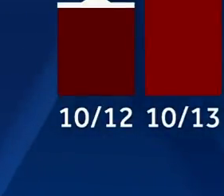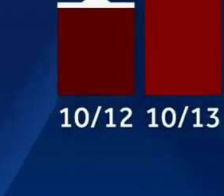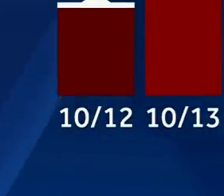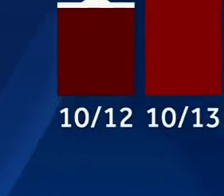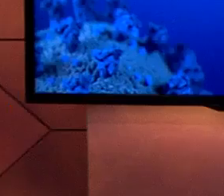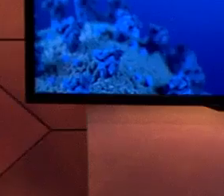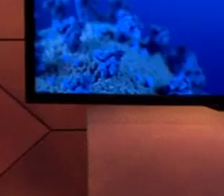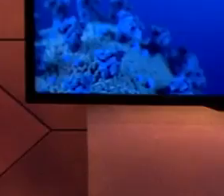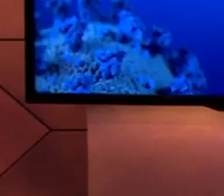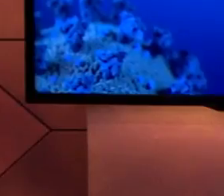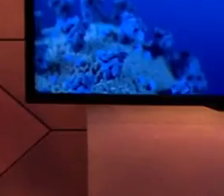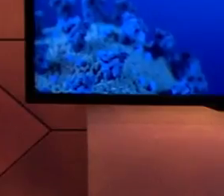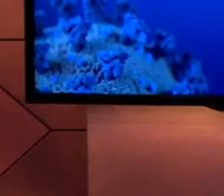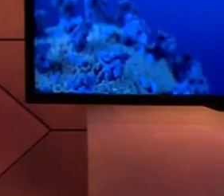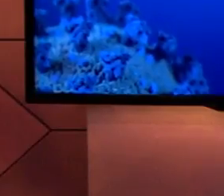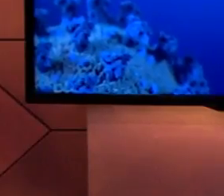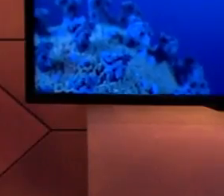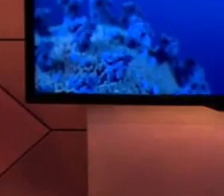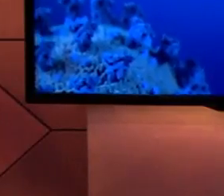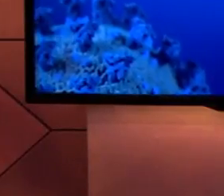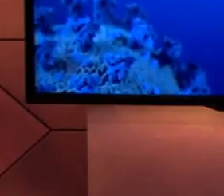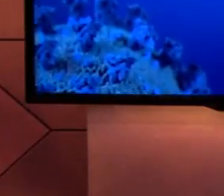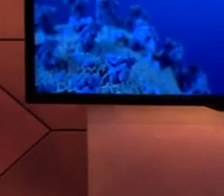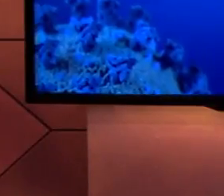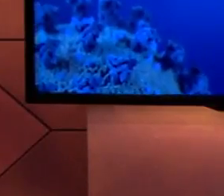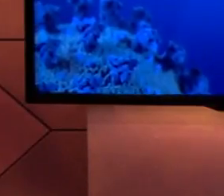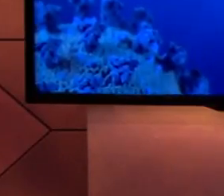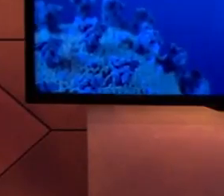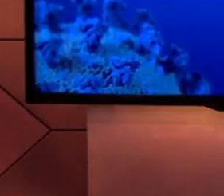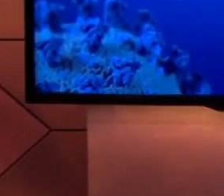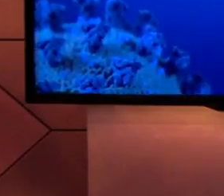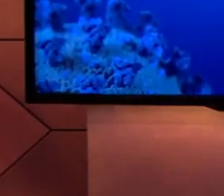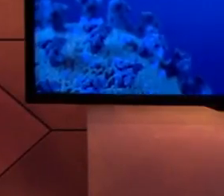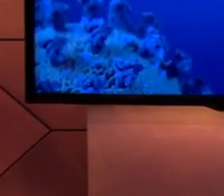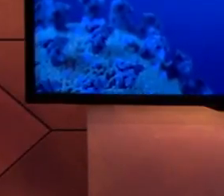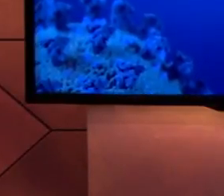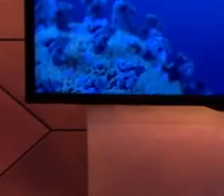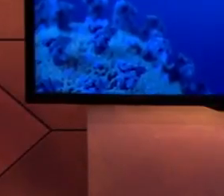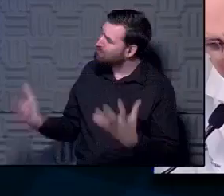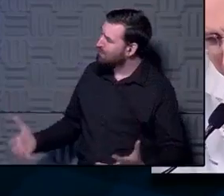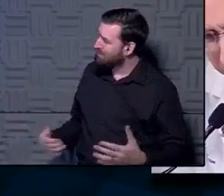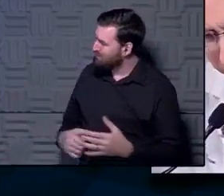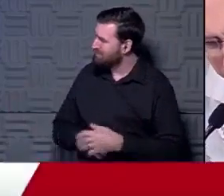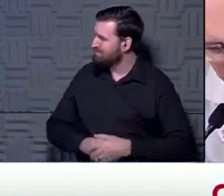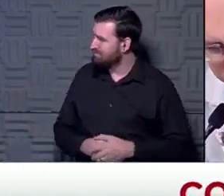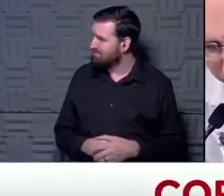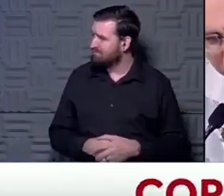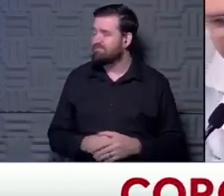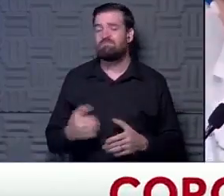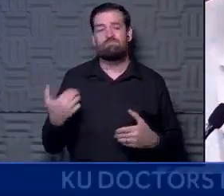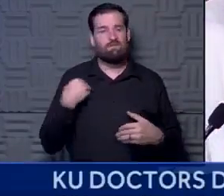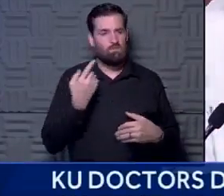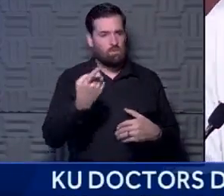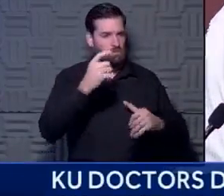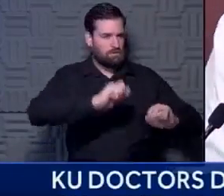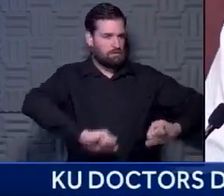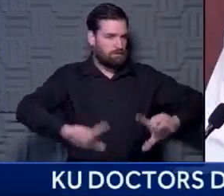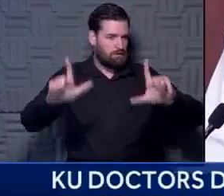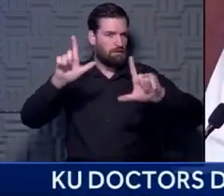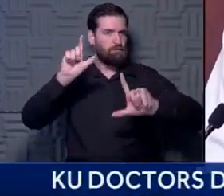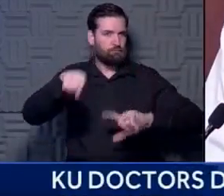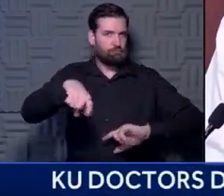Kansas tomorrow. How far is far enough? And how long does it take to catch COVID? They talked about that at the University of Kansas Health